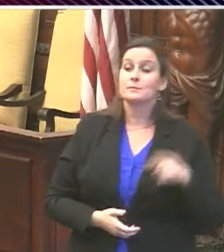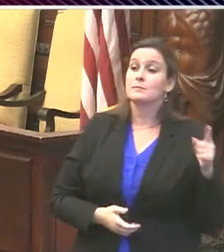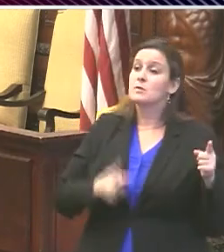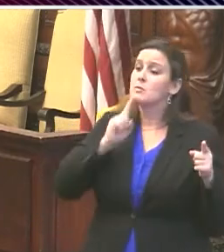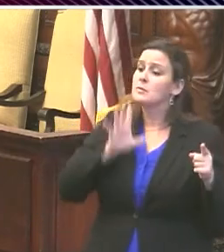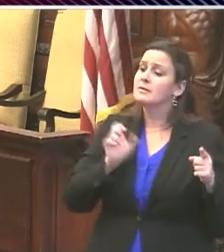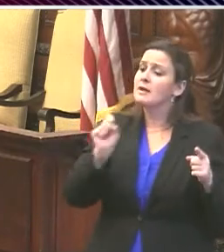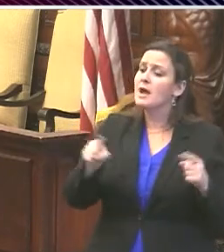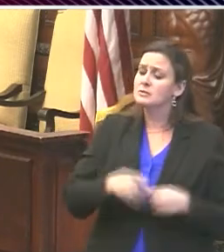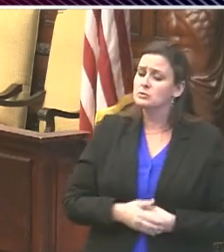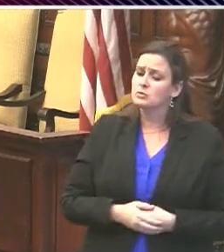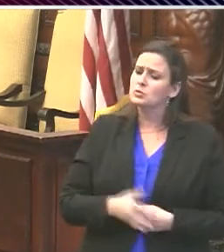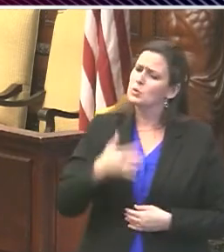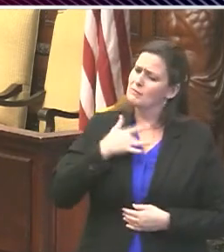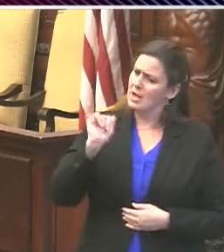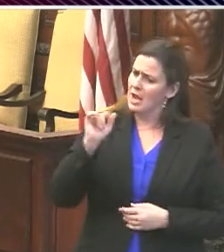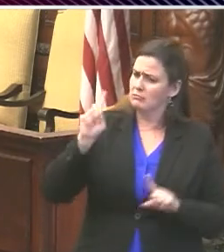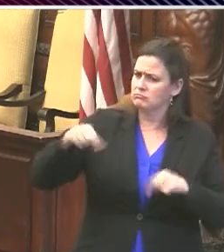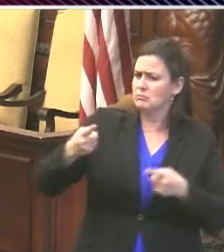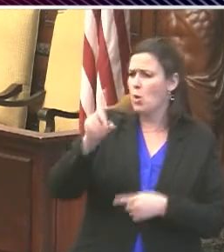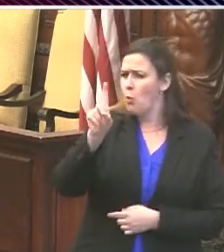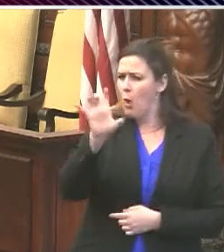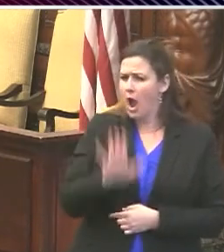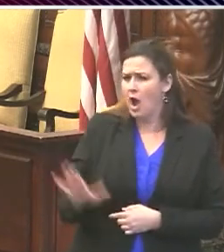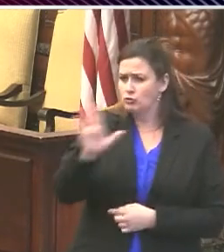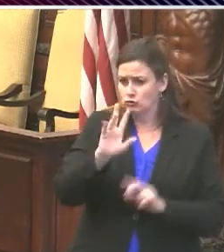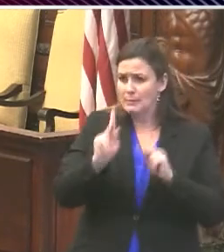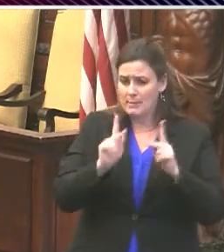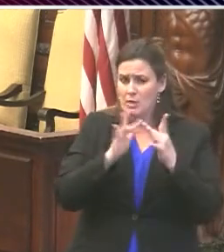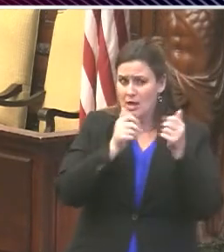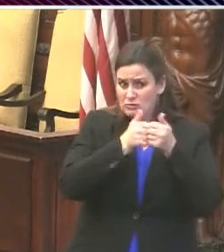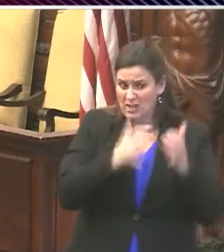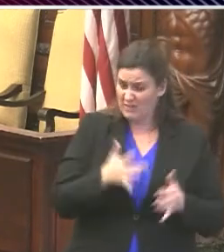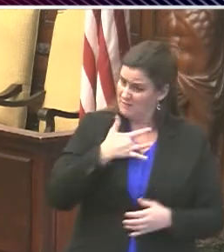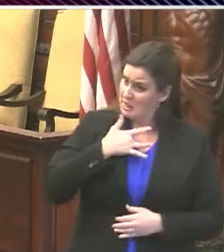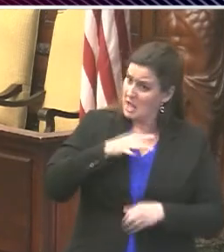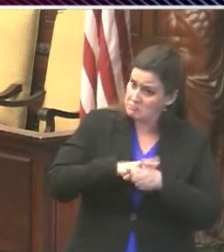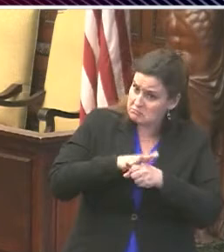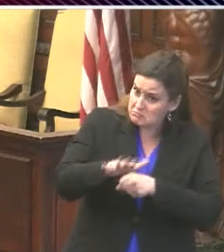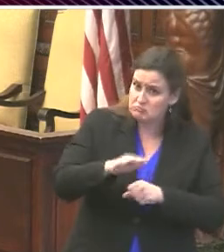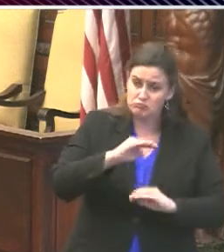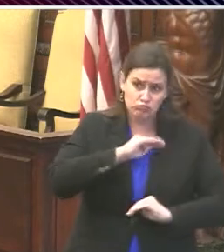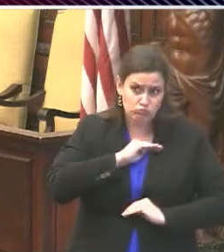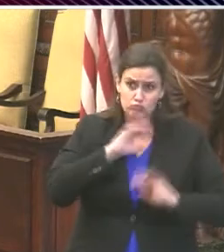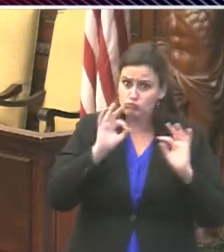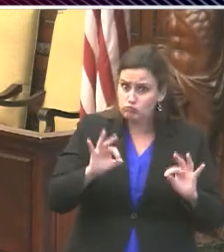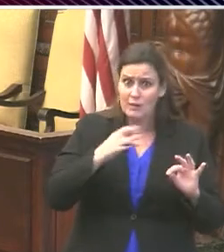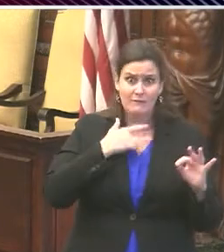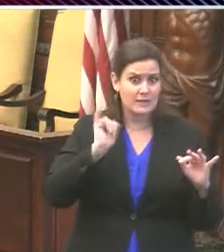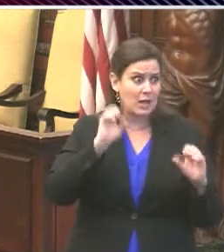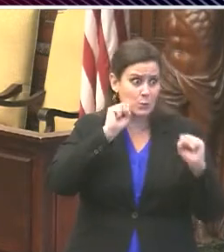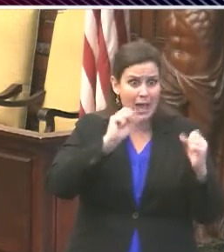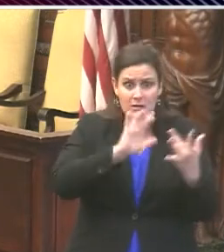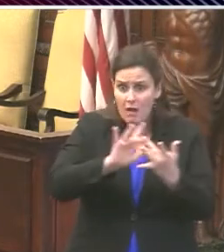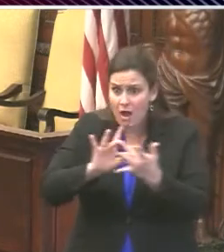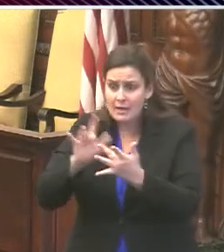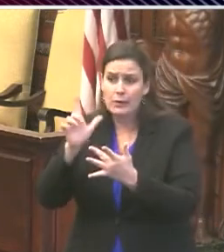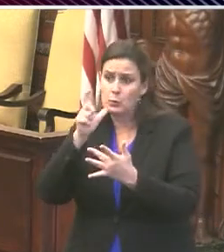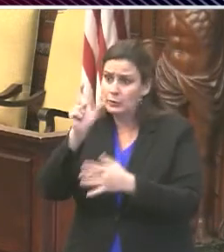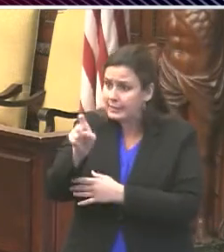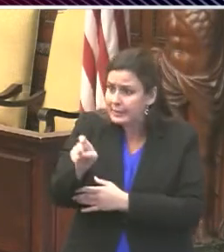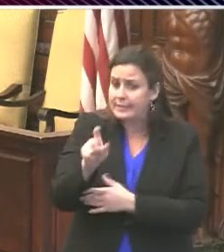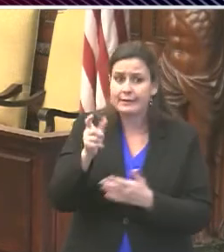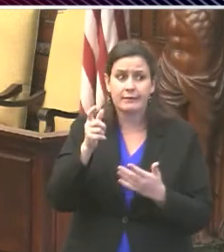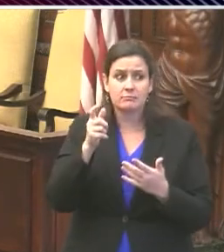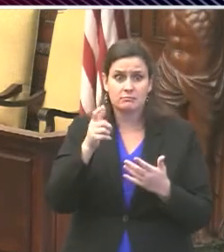the 100 or so people you have hired so far is enough? Do you feel like you're able to reach all of the contacts that are